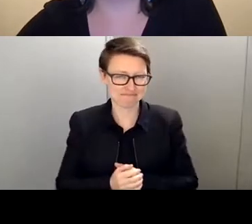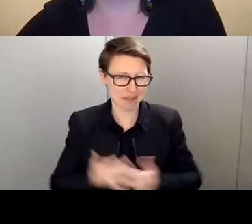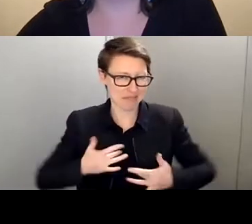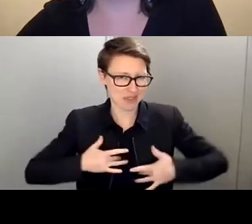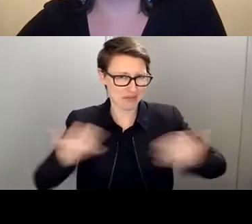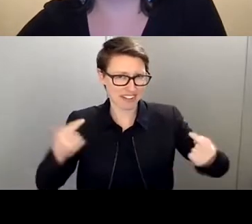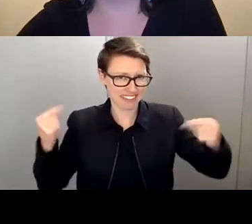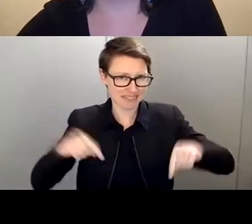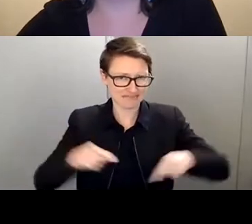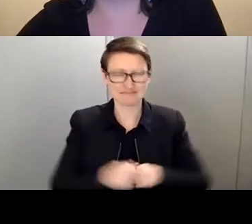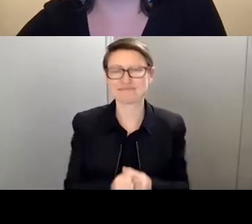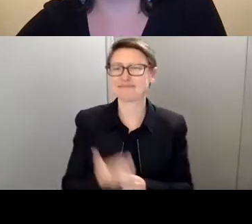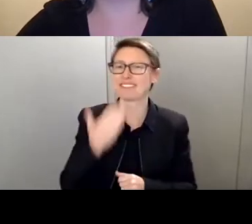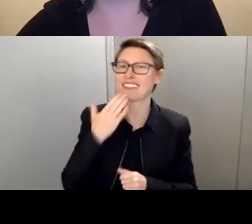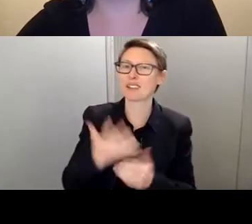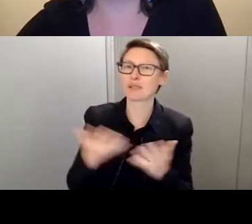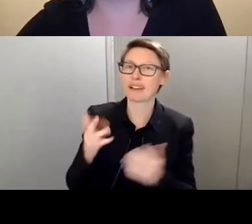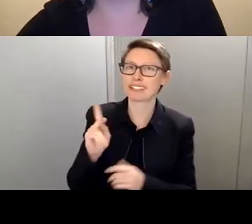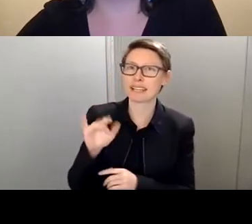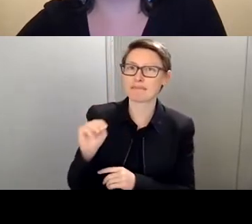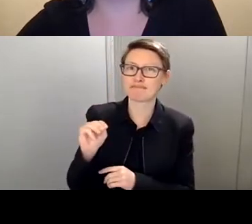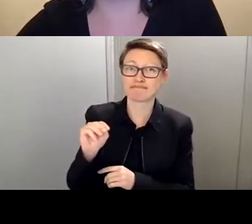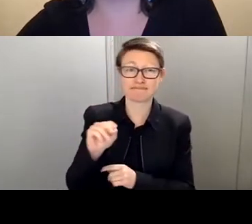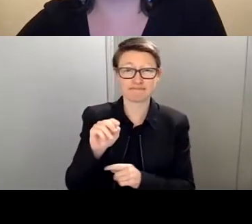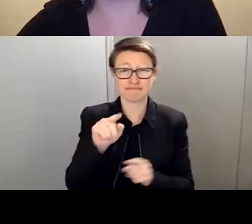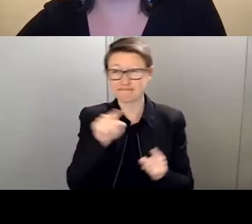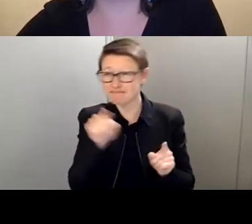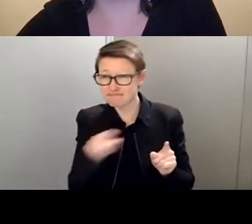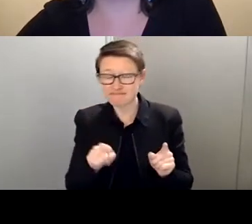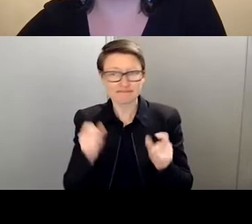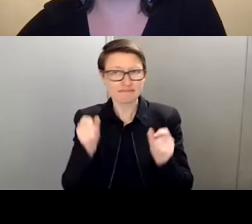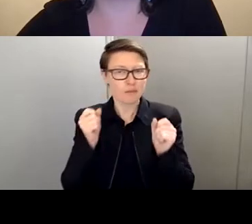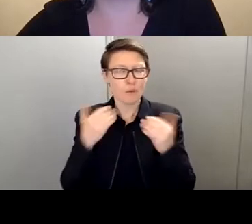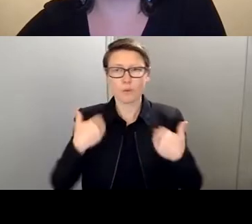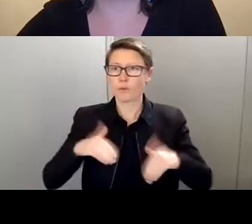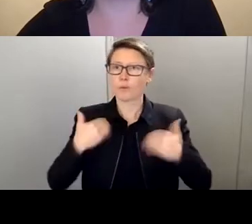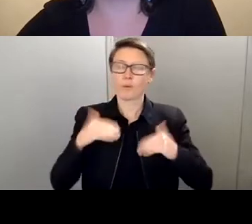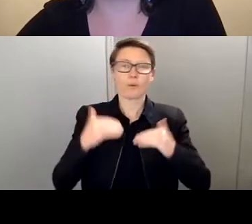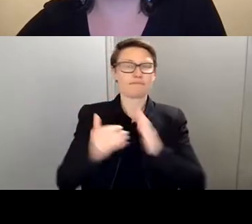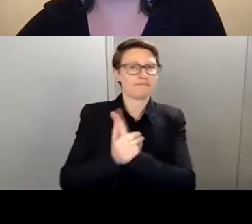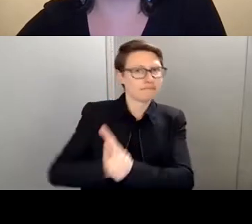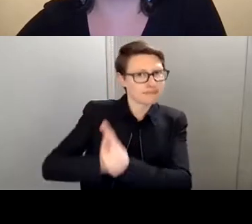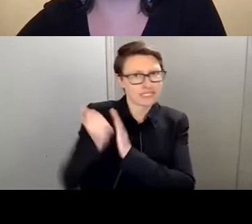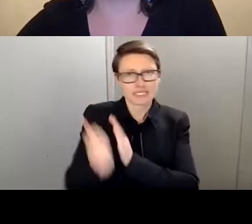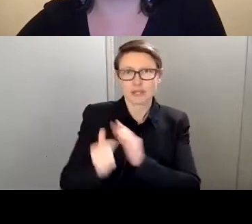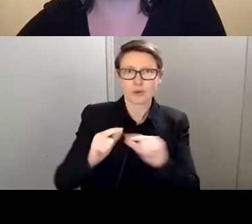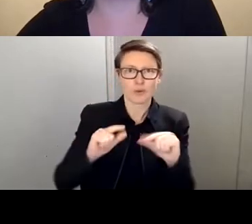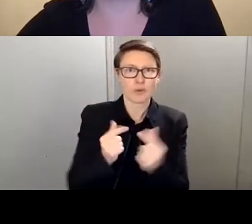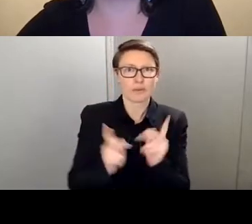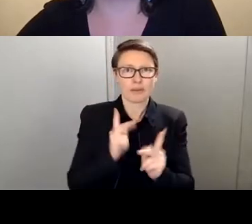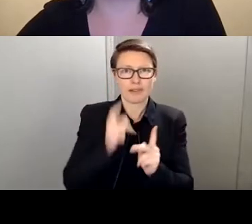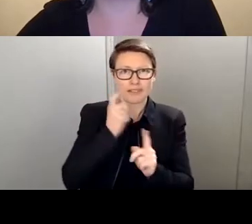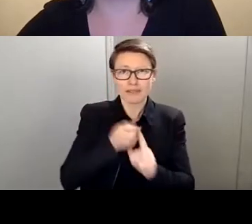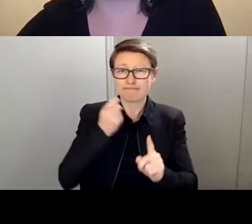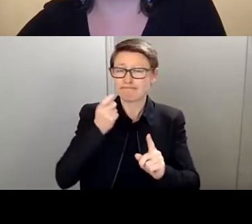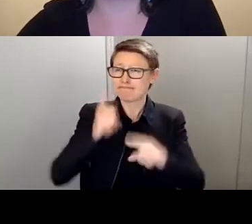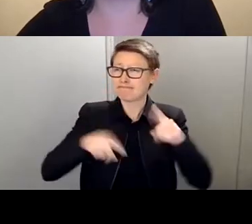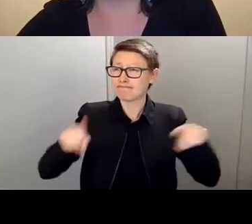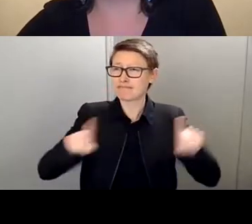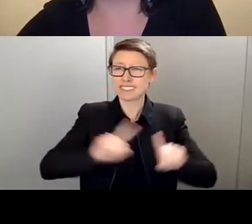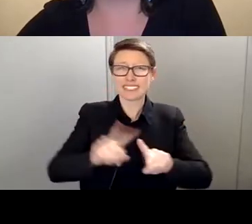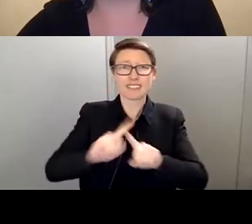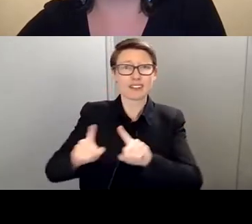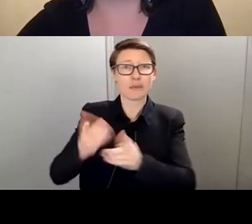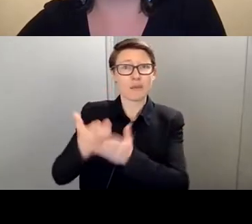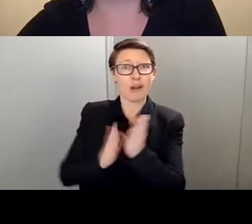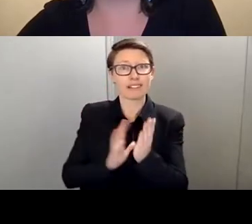Kim. So we've got a very accomplished group from all different corners of our industry. And I'd like to start out our conversation